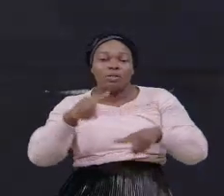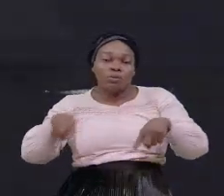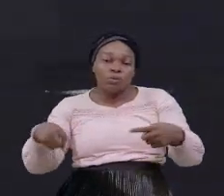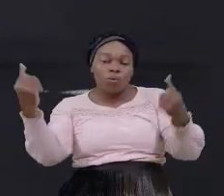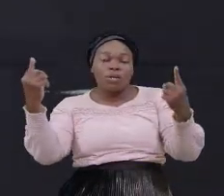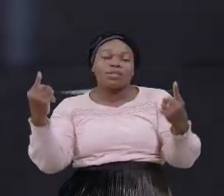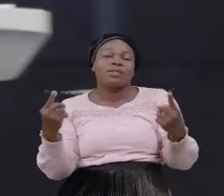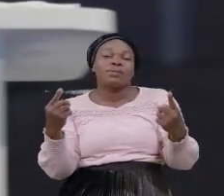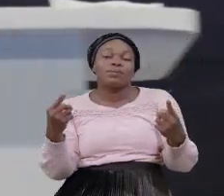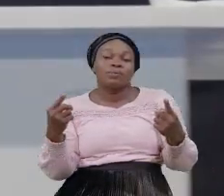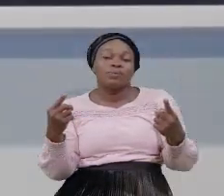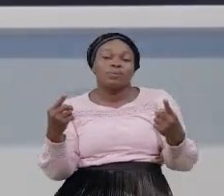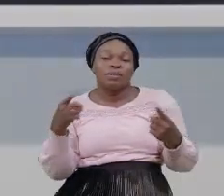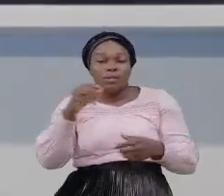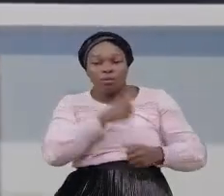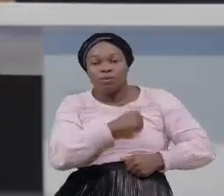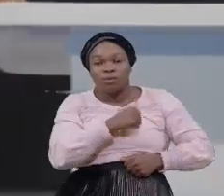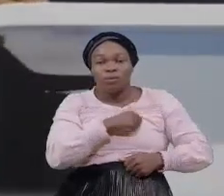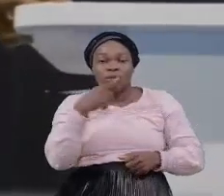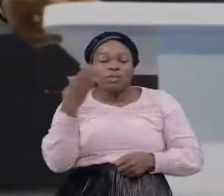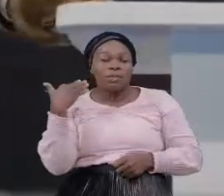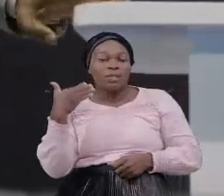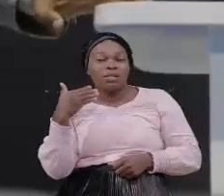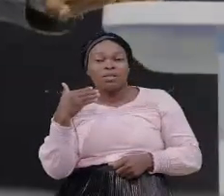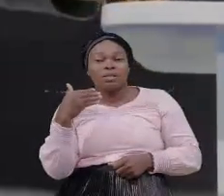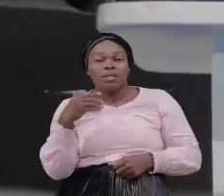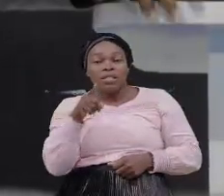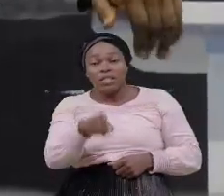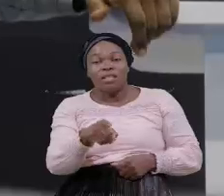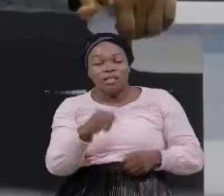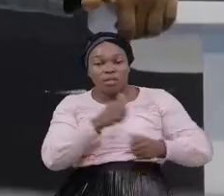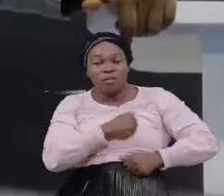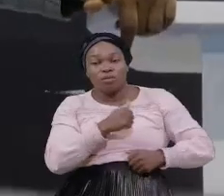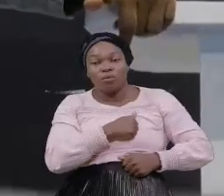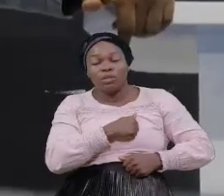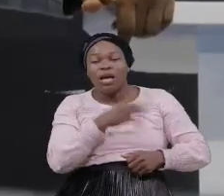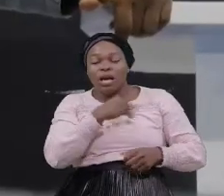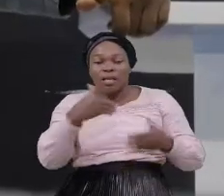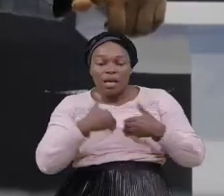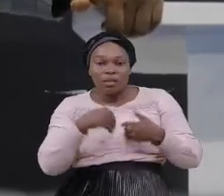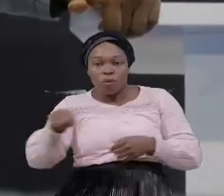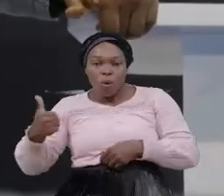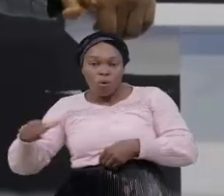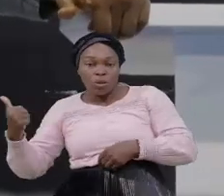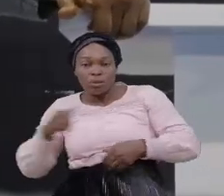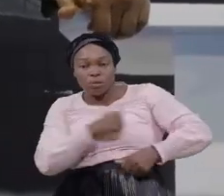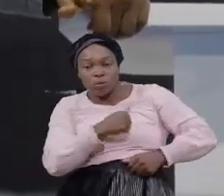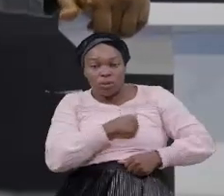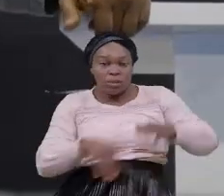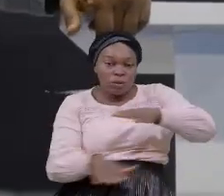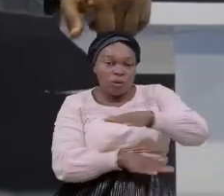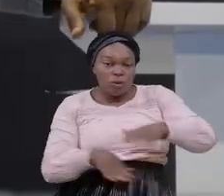centurion said, I'm a soldier and I have soldiers under me. And when I speak to